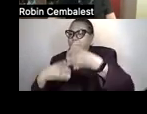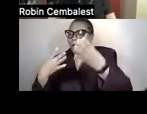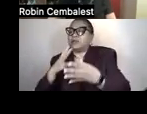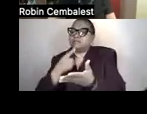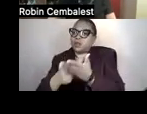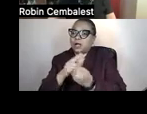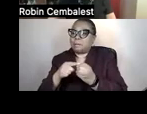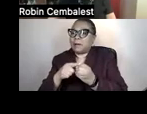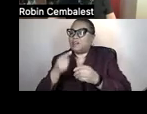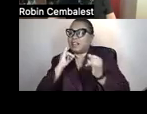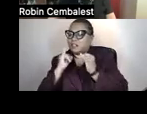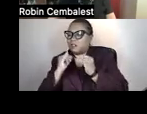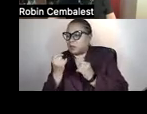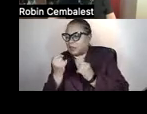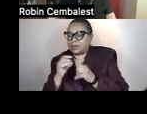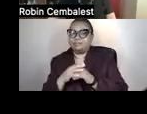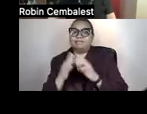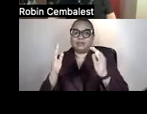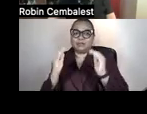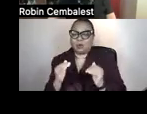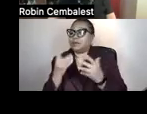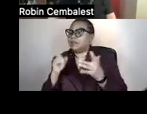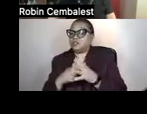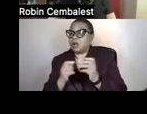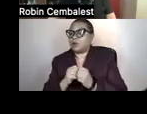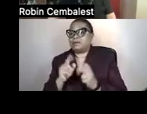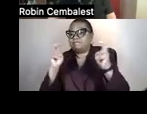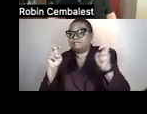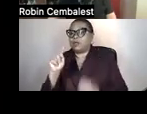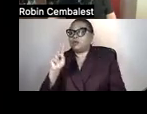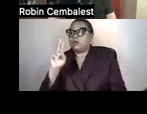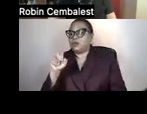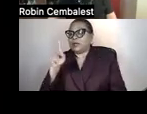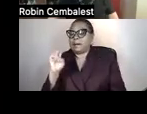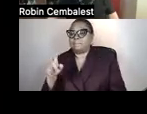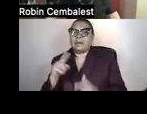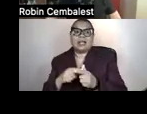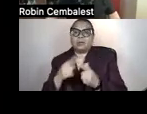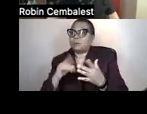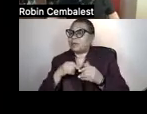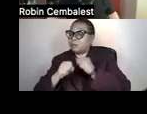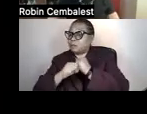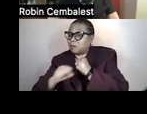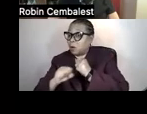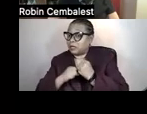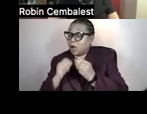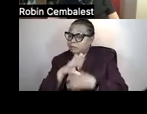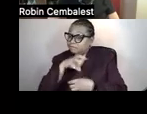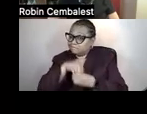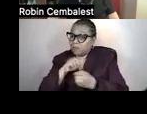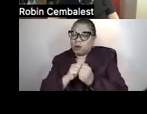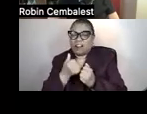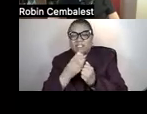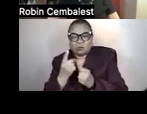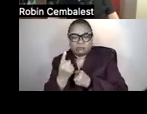talk about interviews a little bit. So let's start with the tune-up. Now, if we're going to be promoting our content for a couple